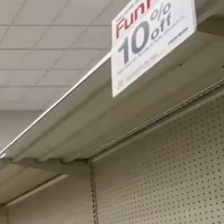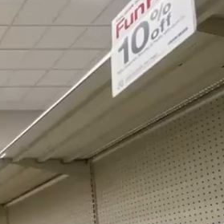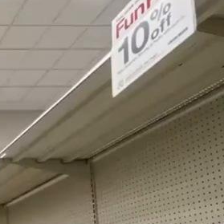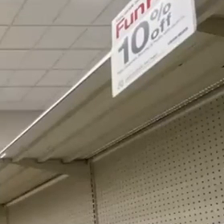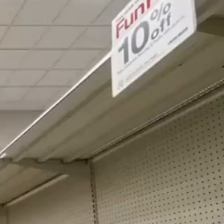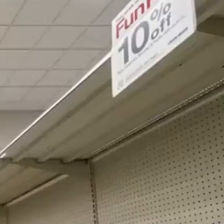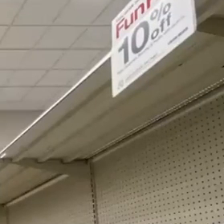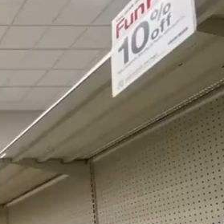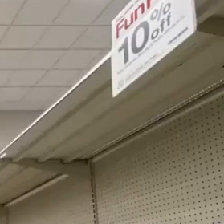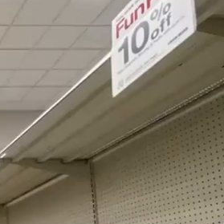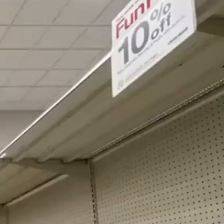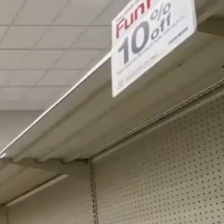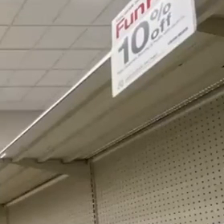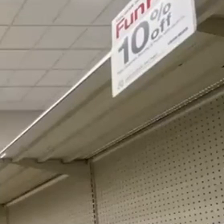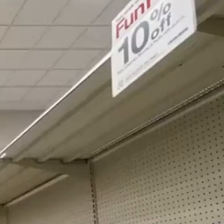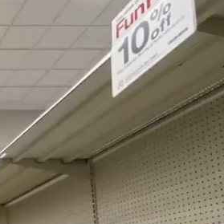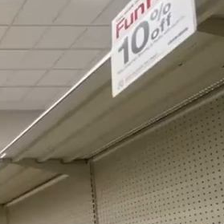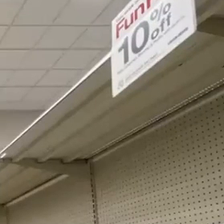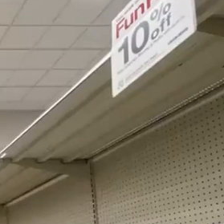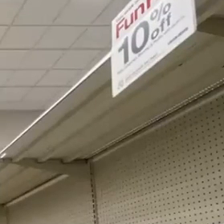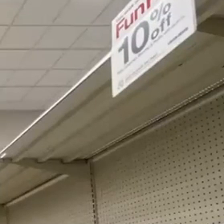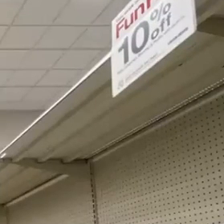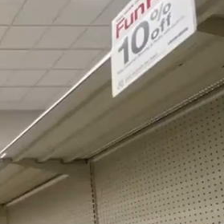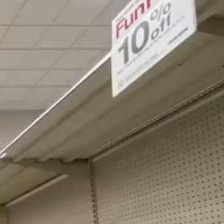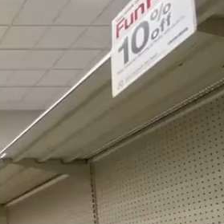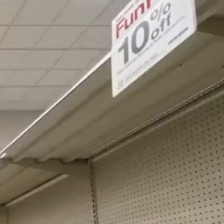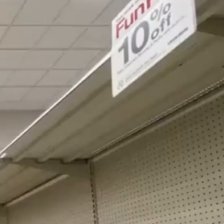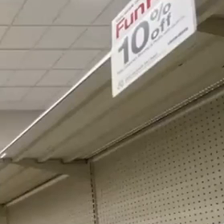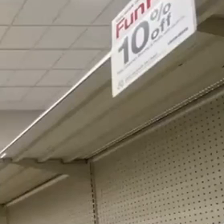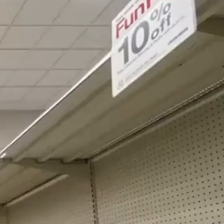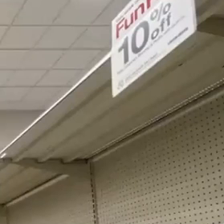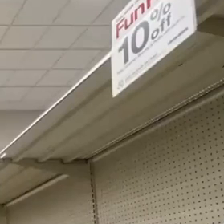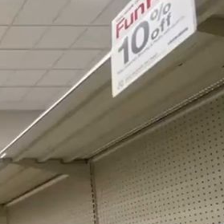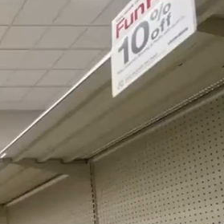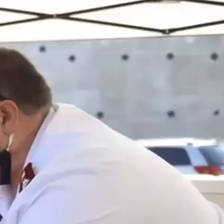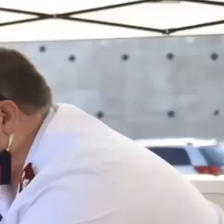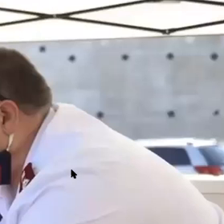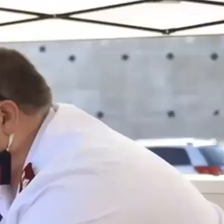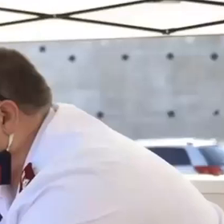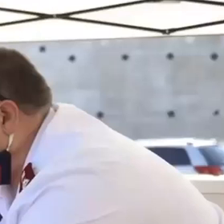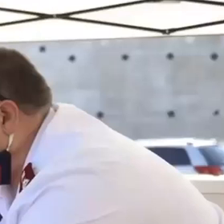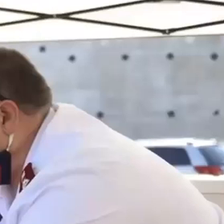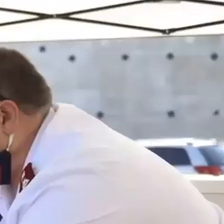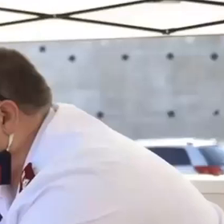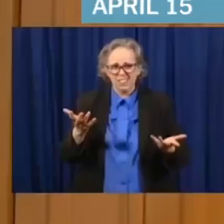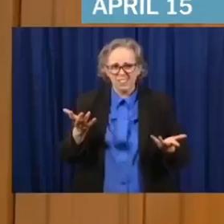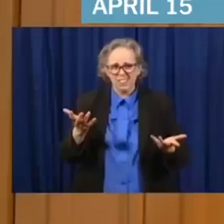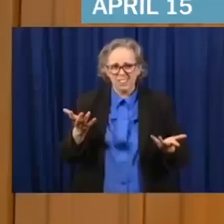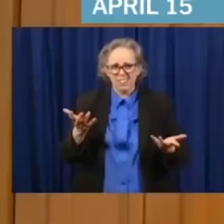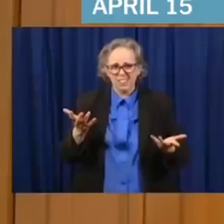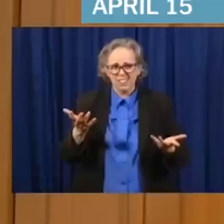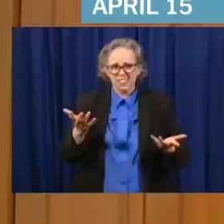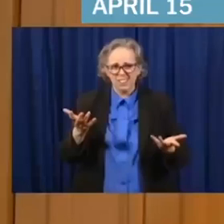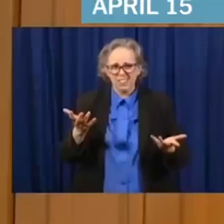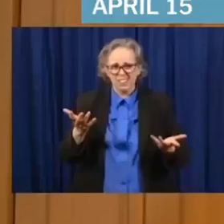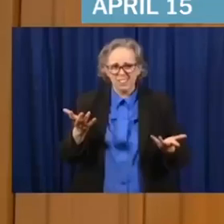and may make us act more selfishly instead of empathizing with each other. You'll have days when you're anxious, but don't kill yourself over that.